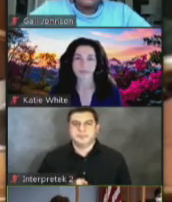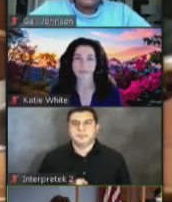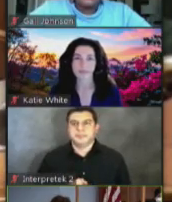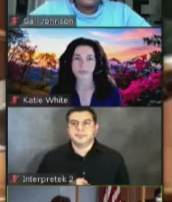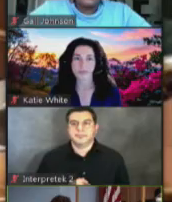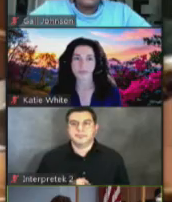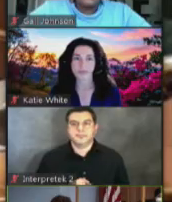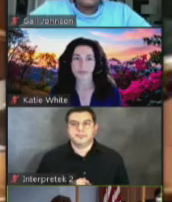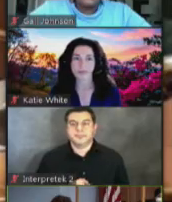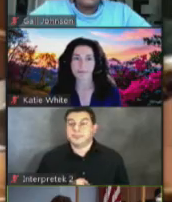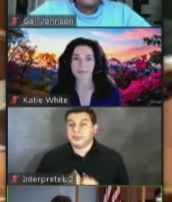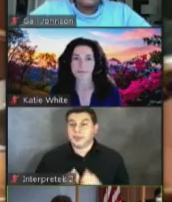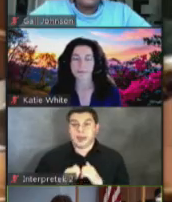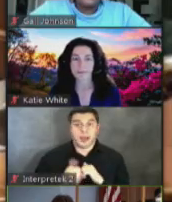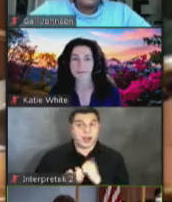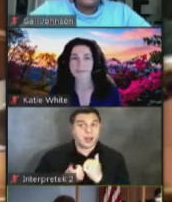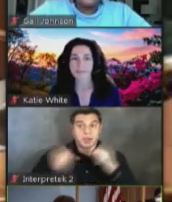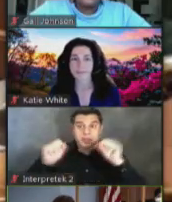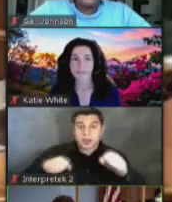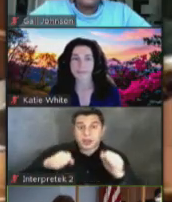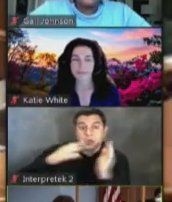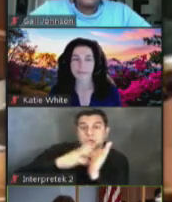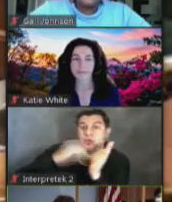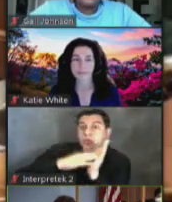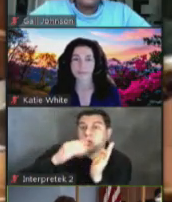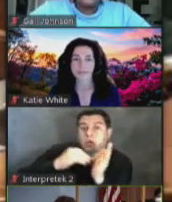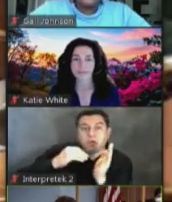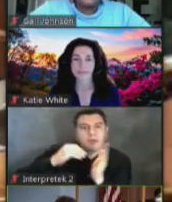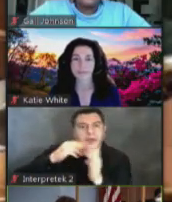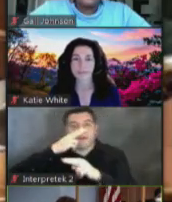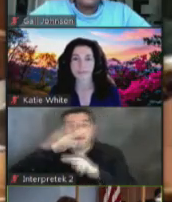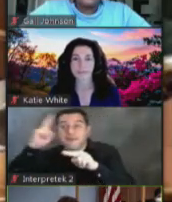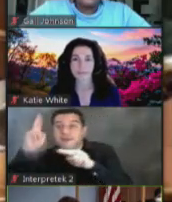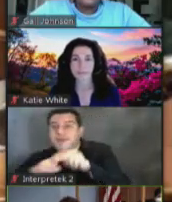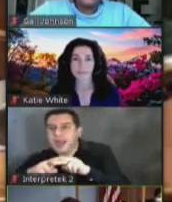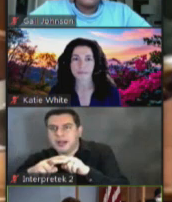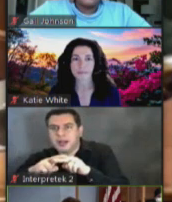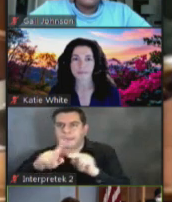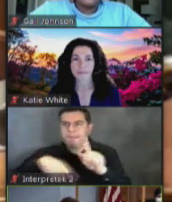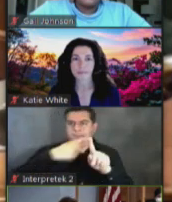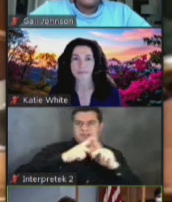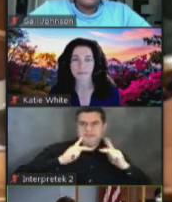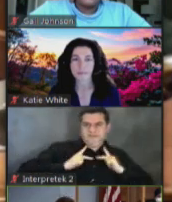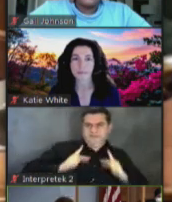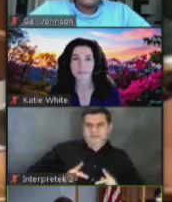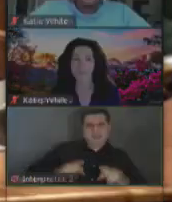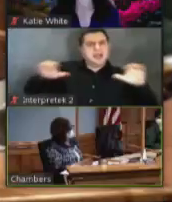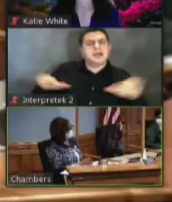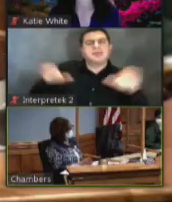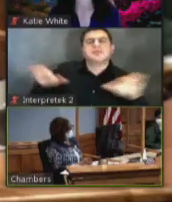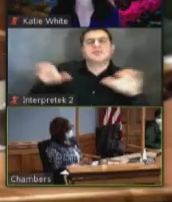learning, make it fun, in addition to the physical activities that we have in our community center. So this is a great